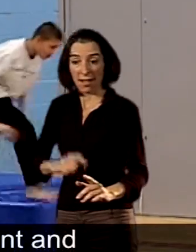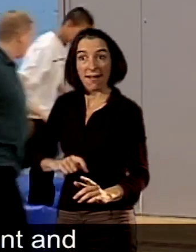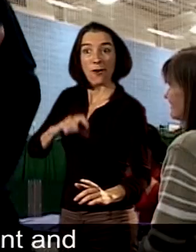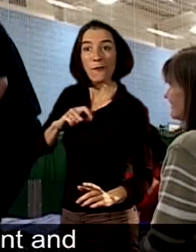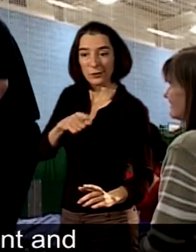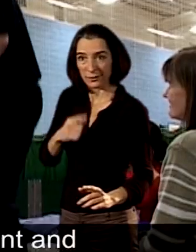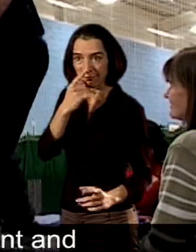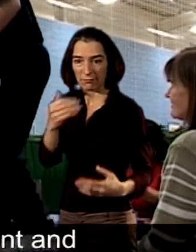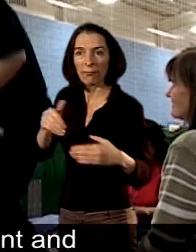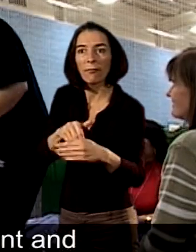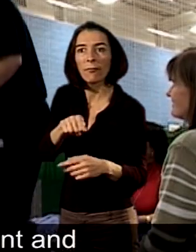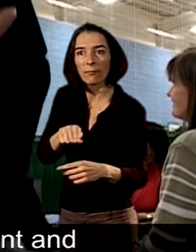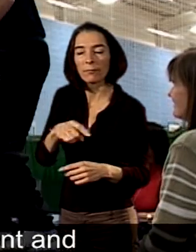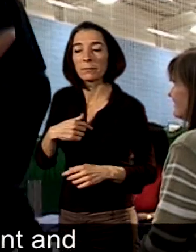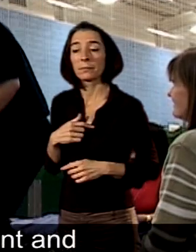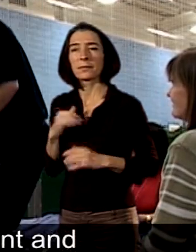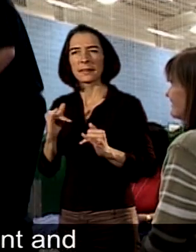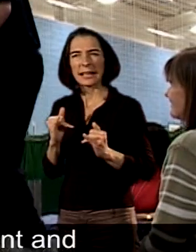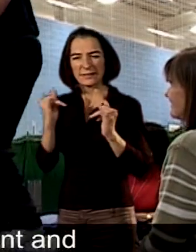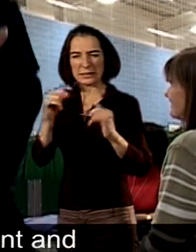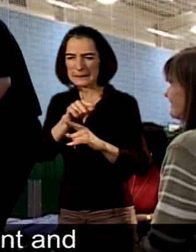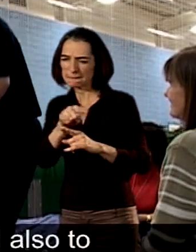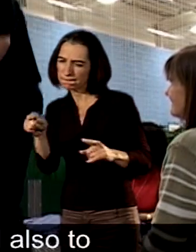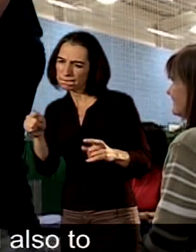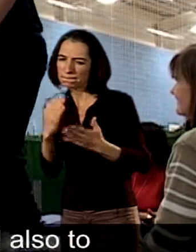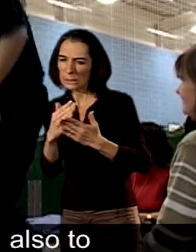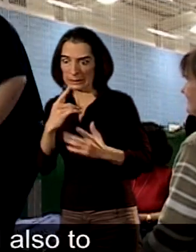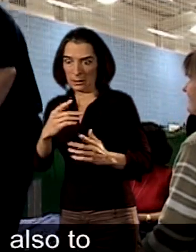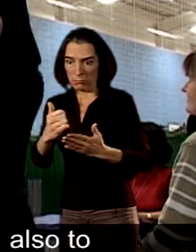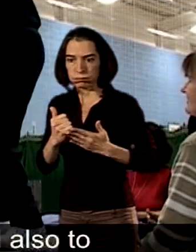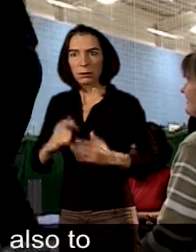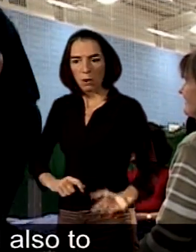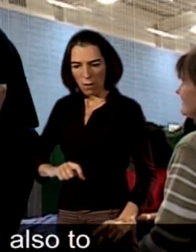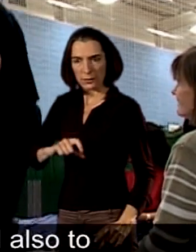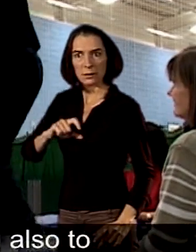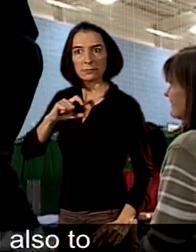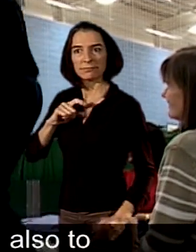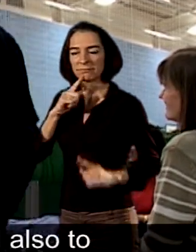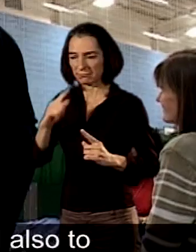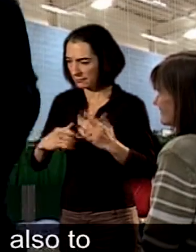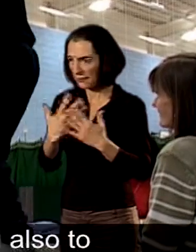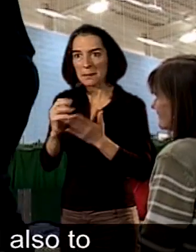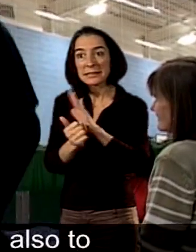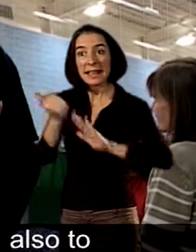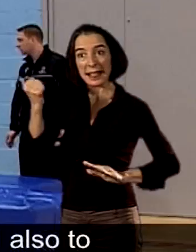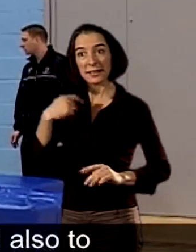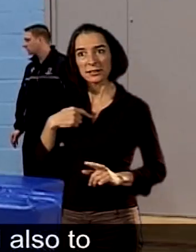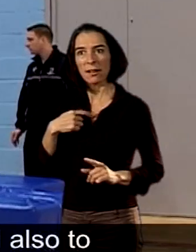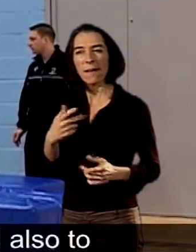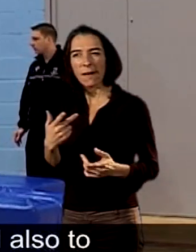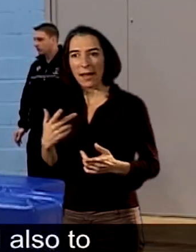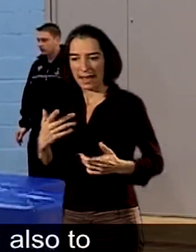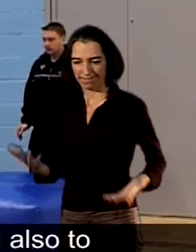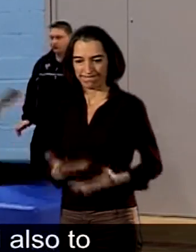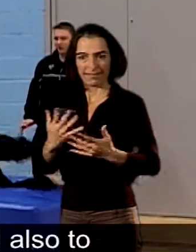confident. And the activities set up is really to sort of boost their confidence, develop their skills, and also